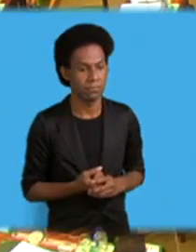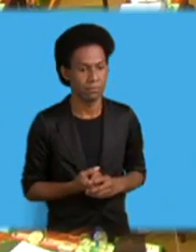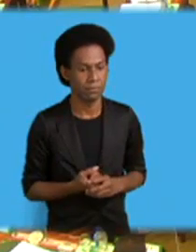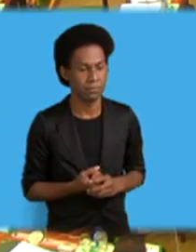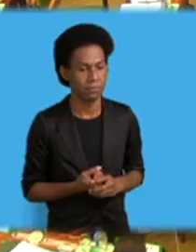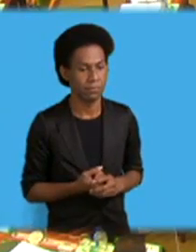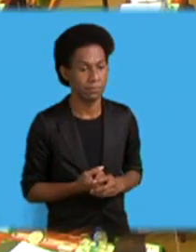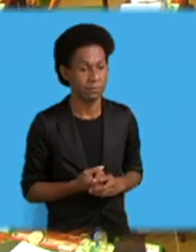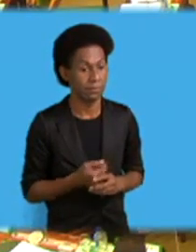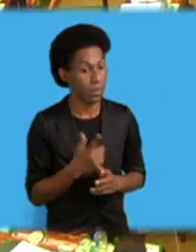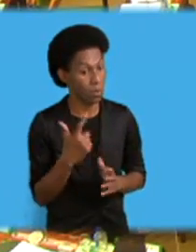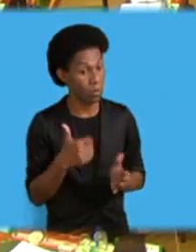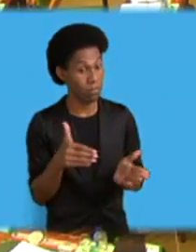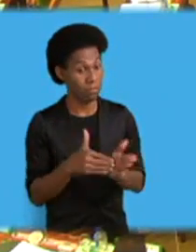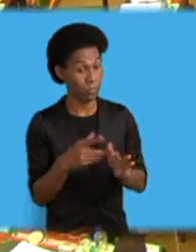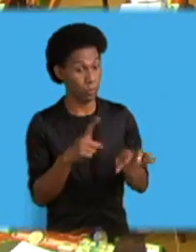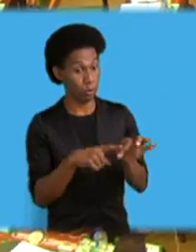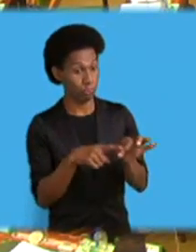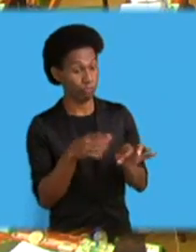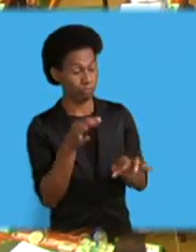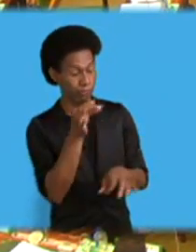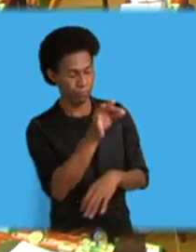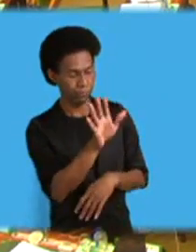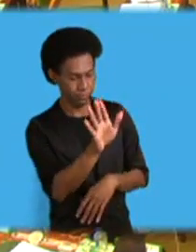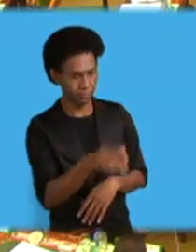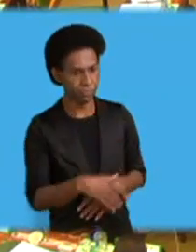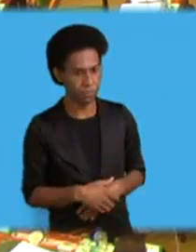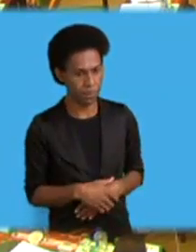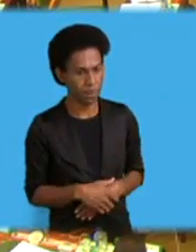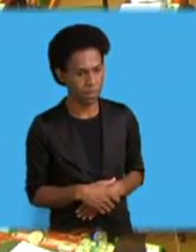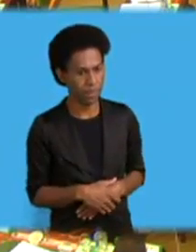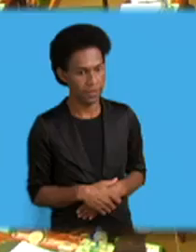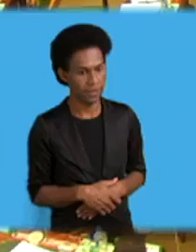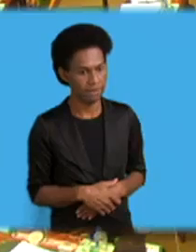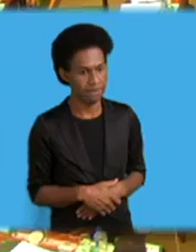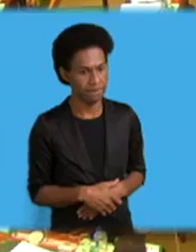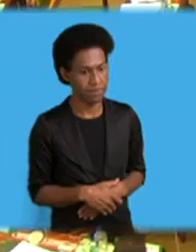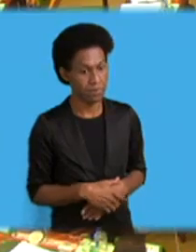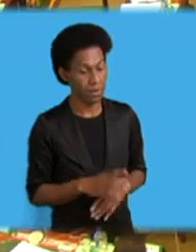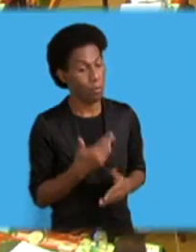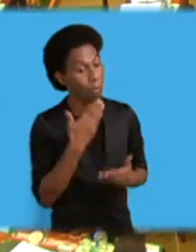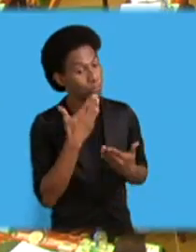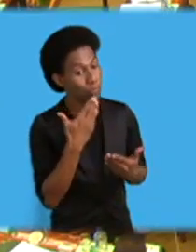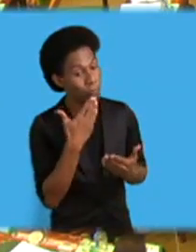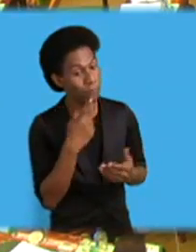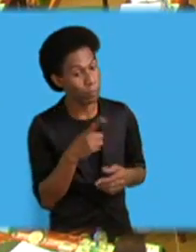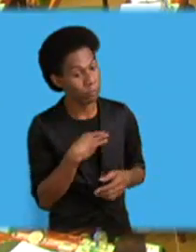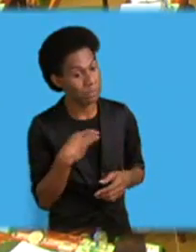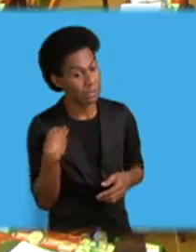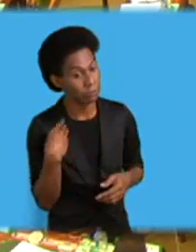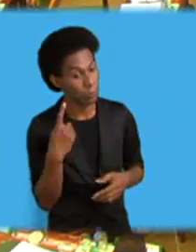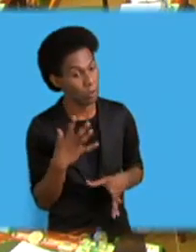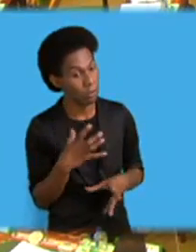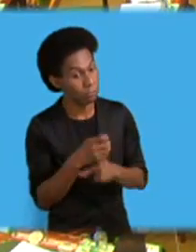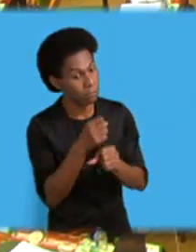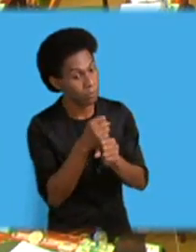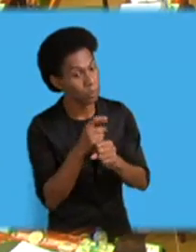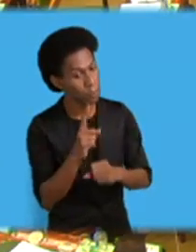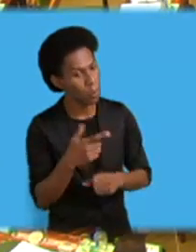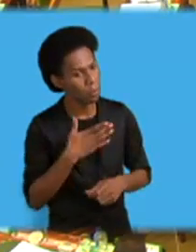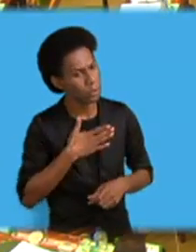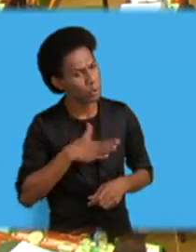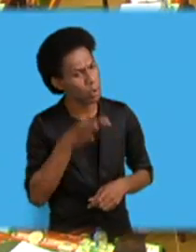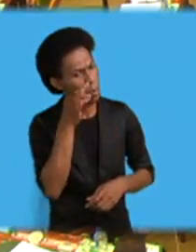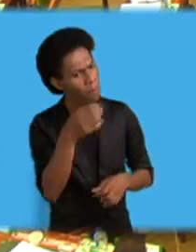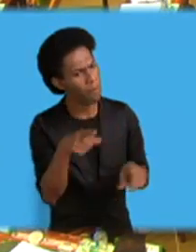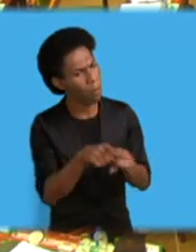Supplementary question, Madam Speaker. Supplementary question. I thank the Minister for his update, but I'm compelled to ask the same question that was posed